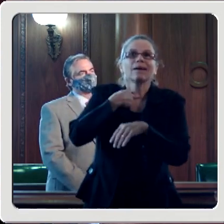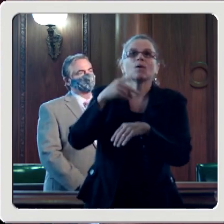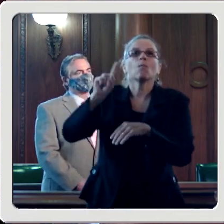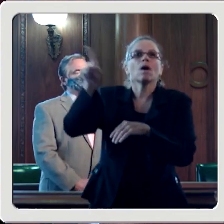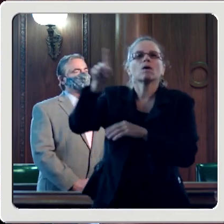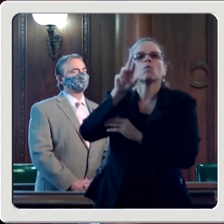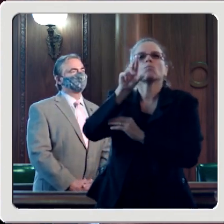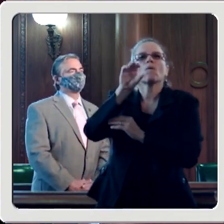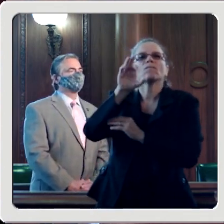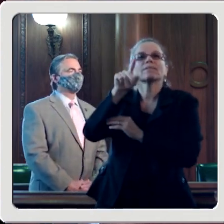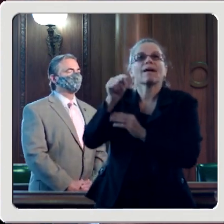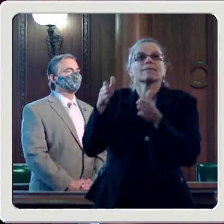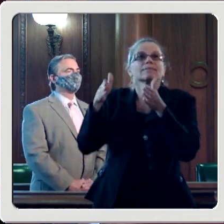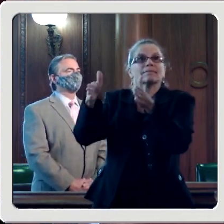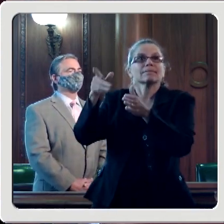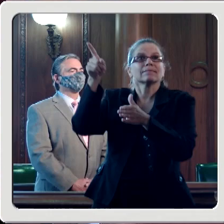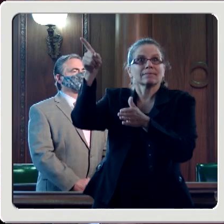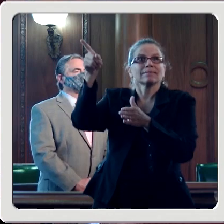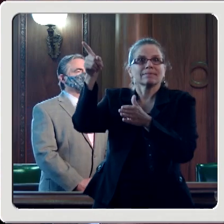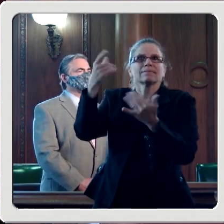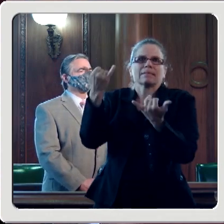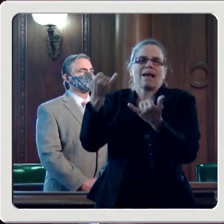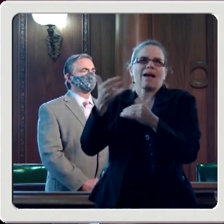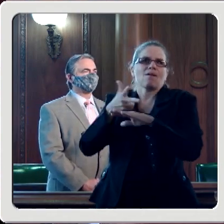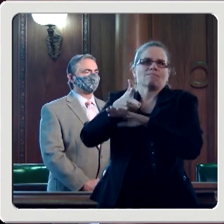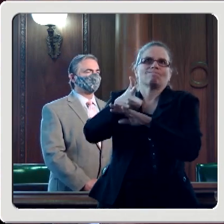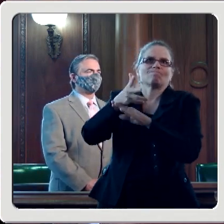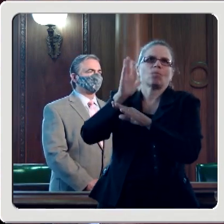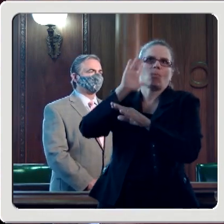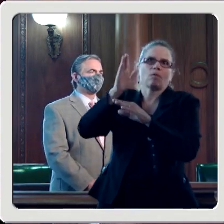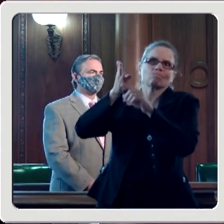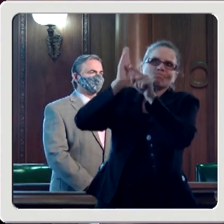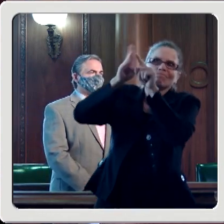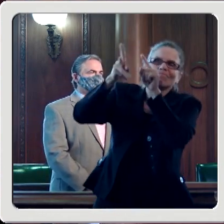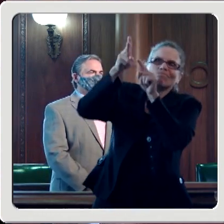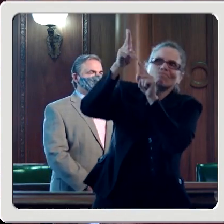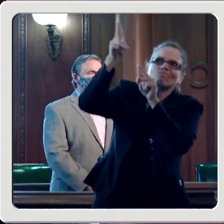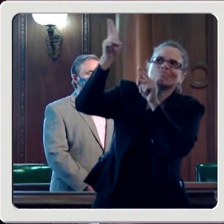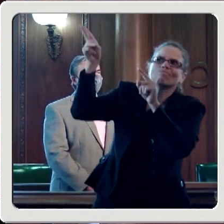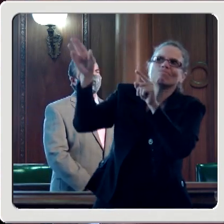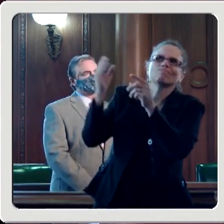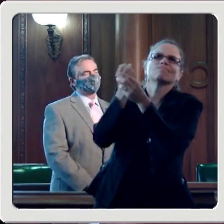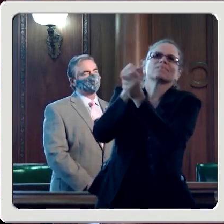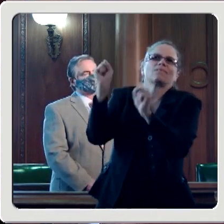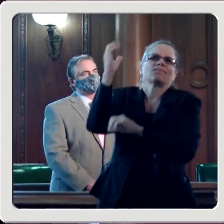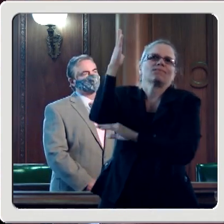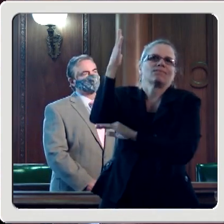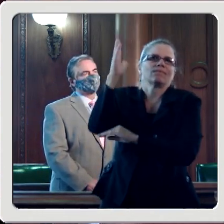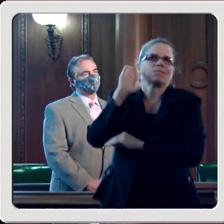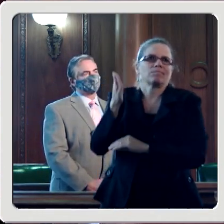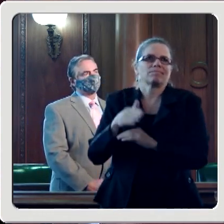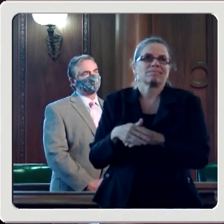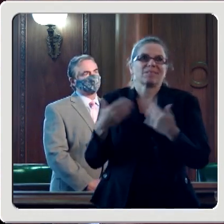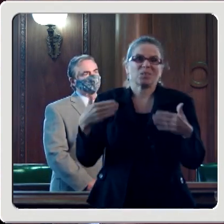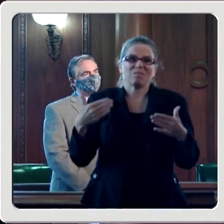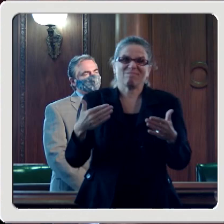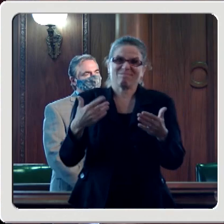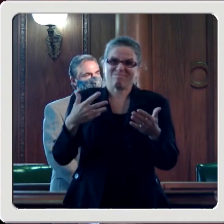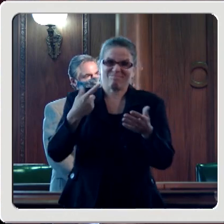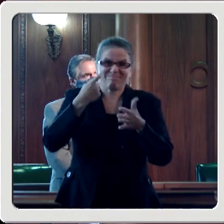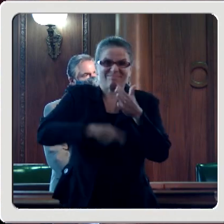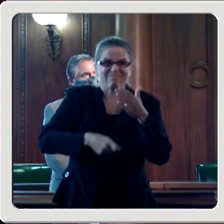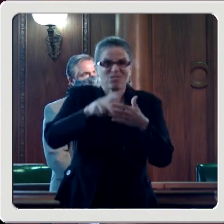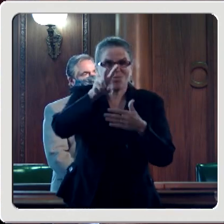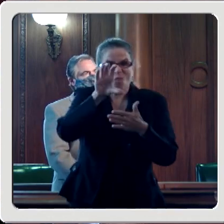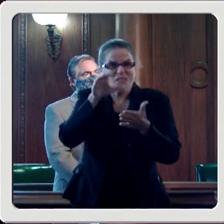of those, which could cause a danger if we didn't do it. But this storm was about $200,000. Usually when we have storms like this,